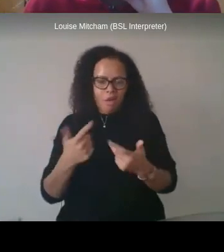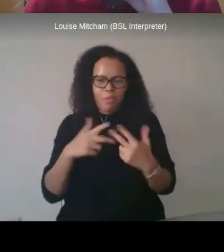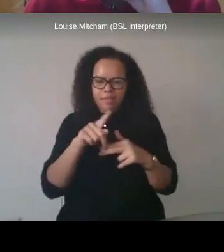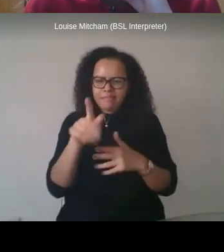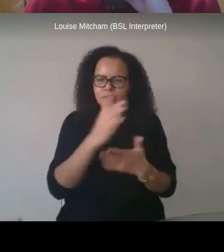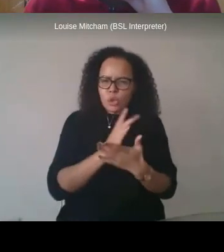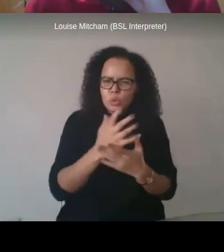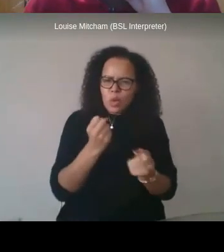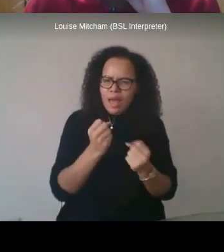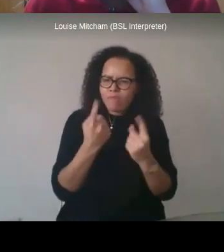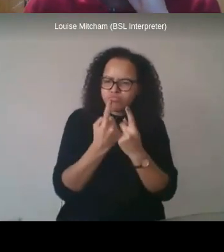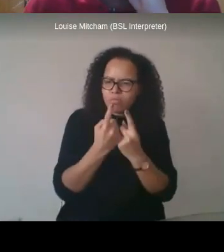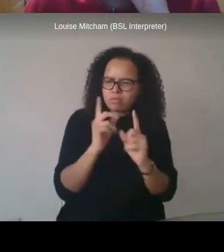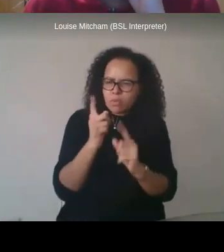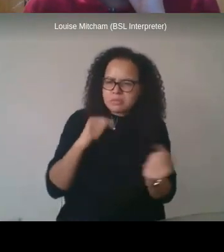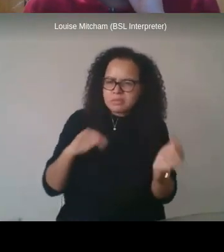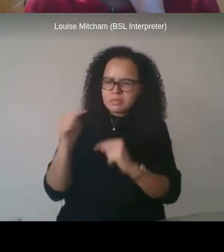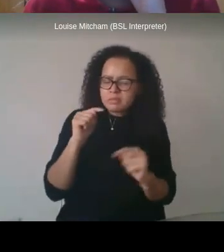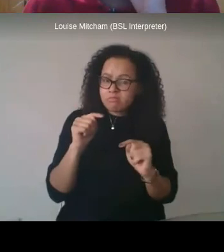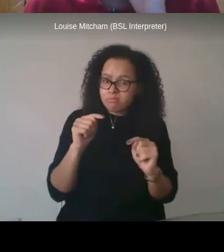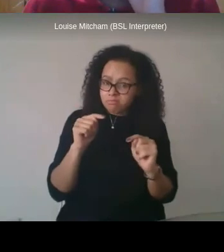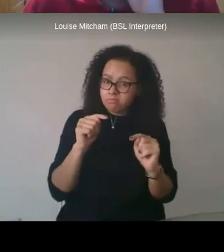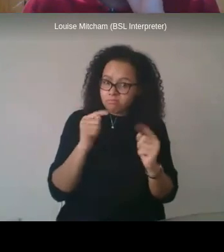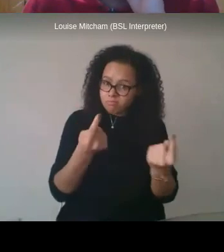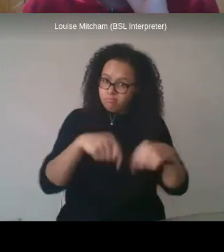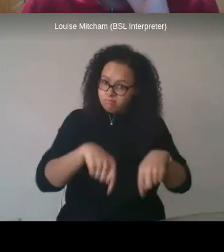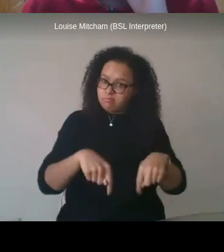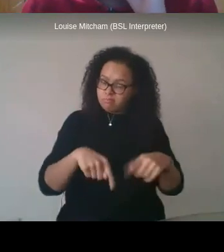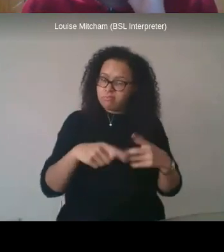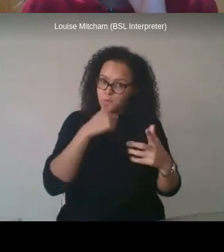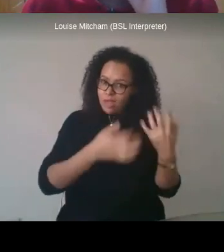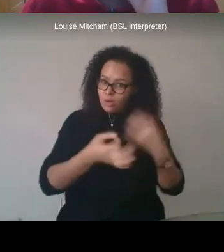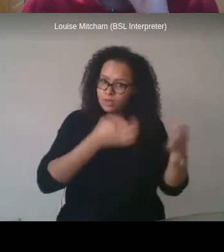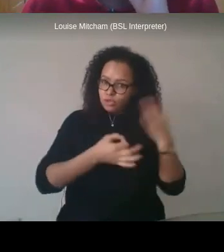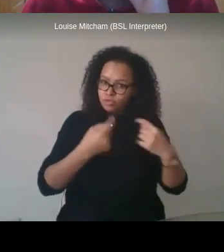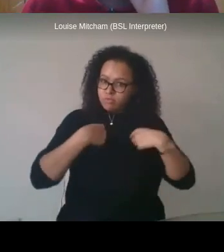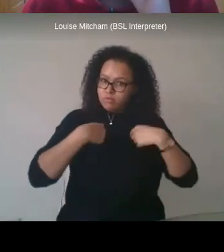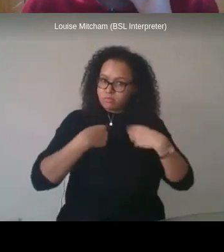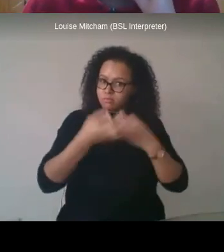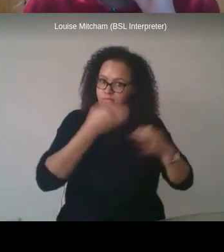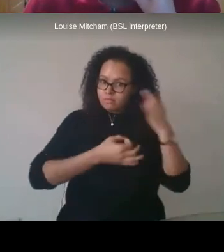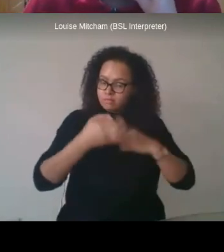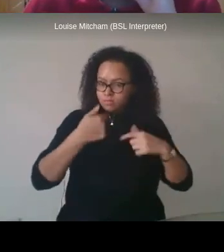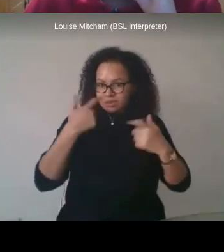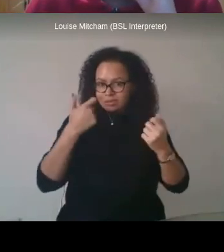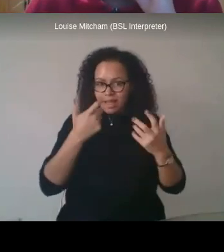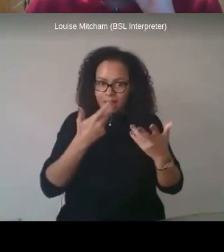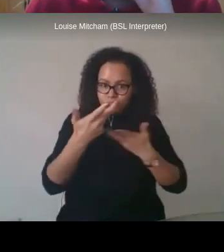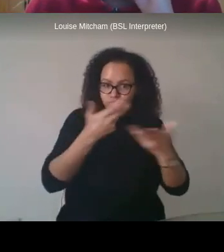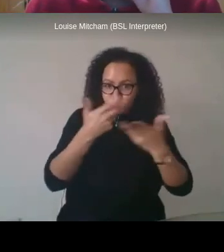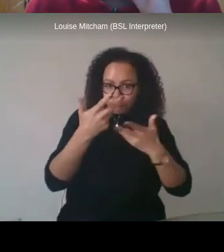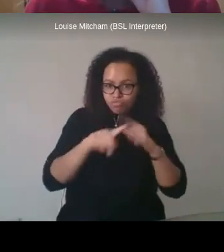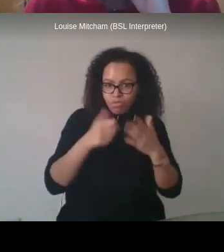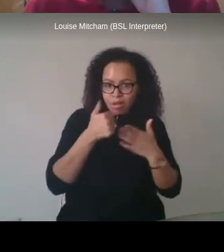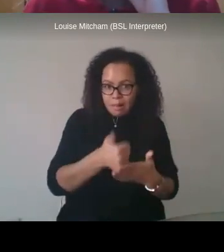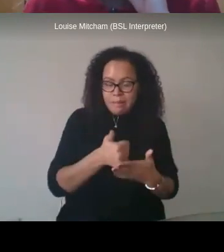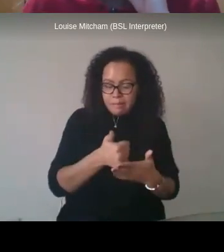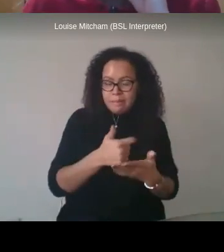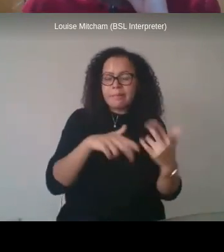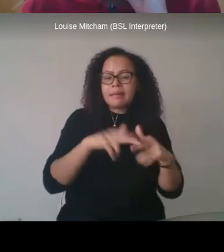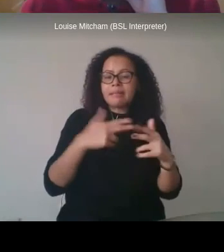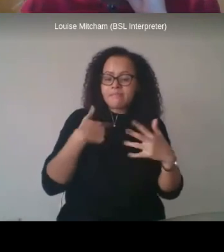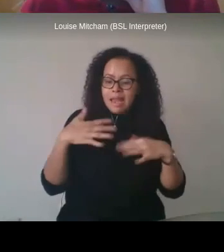use, you know, I would welcome you to come and challenge us, come and post that question to us, let us help you. And if we don't have it within our